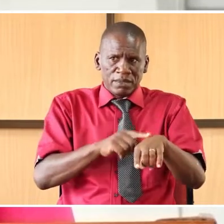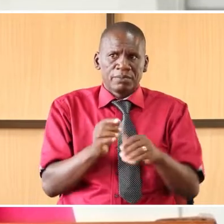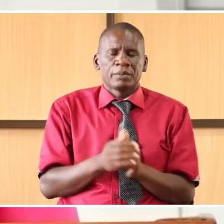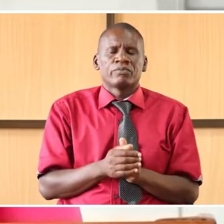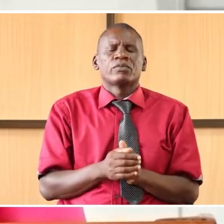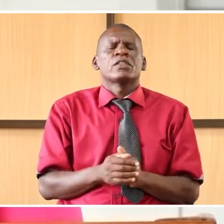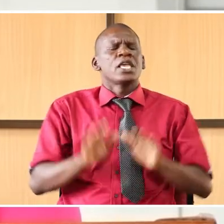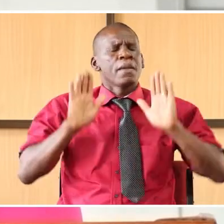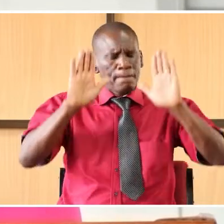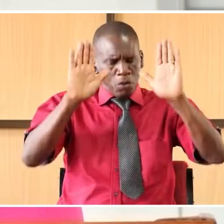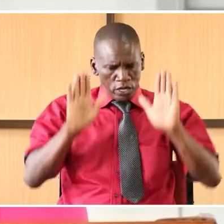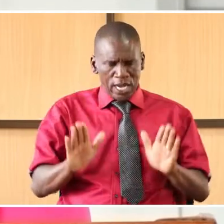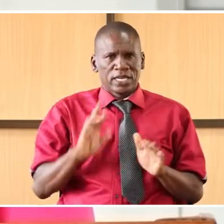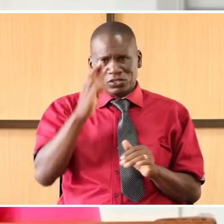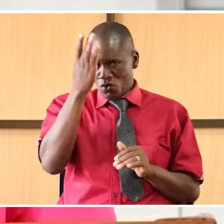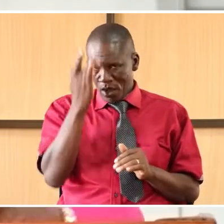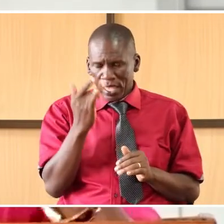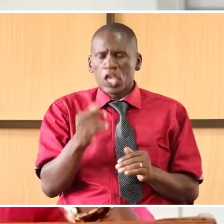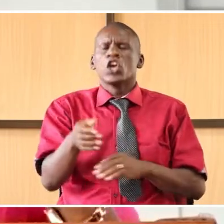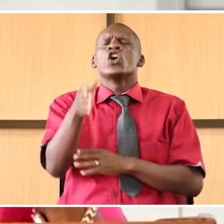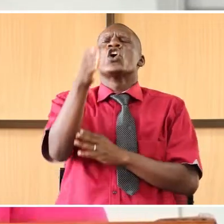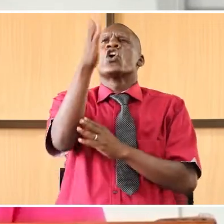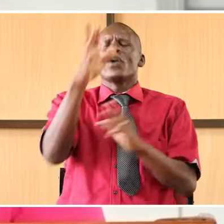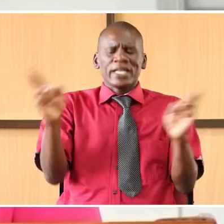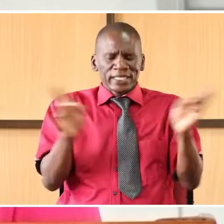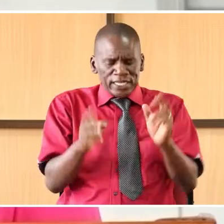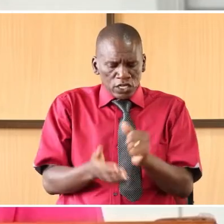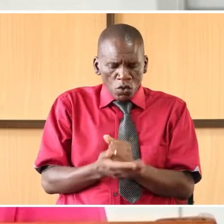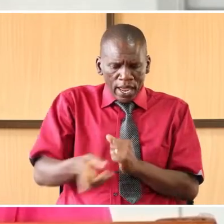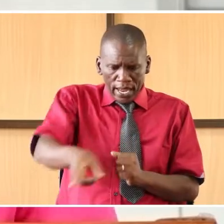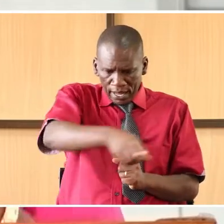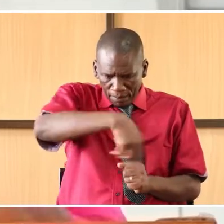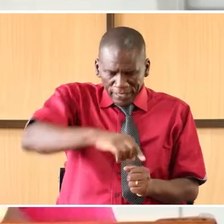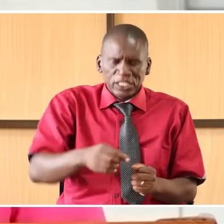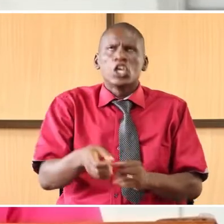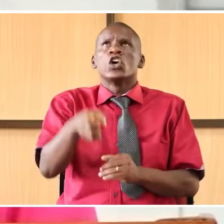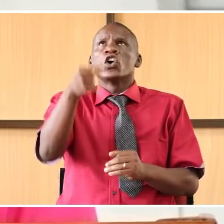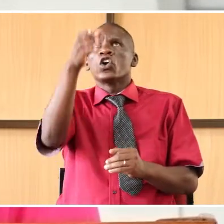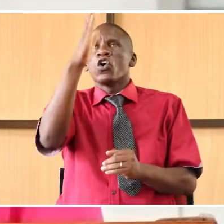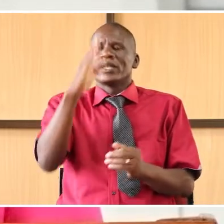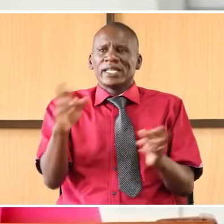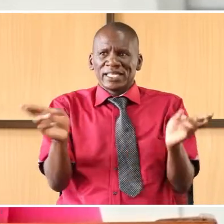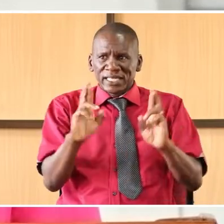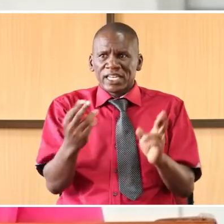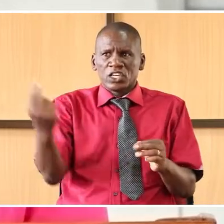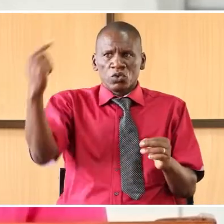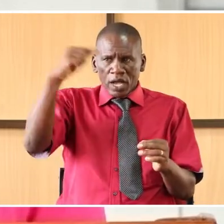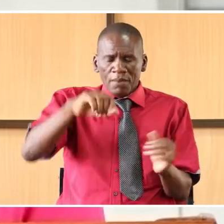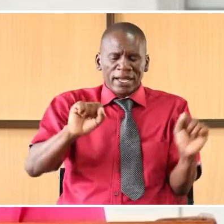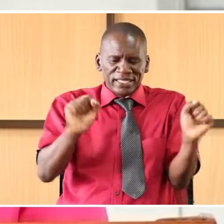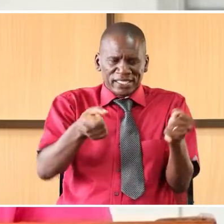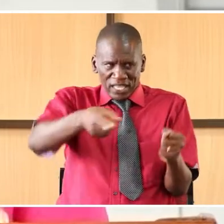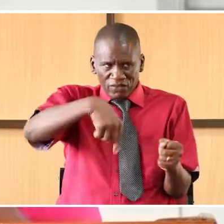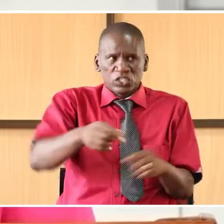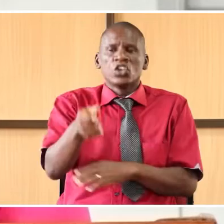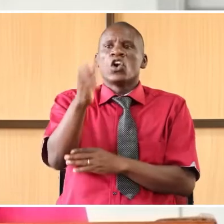time. Very crucial because he is ready to help us. He is ready to come for our